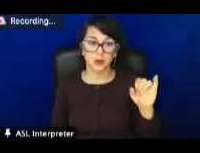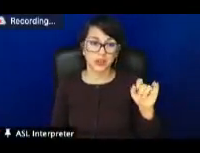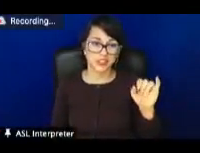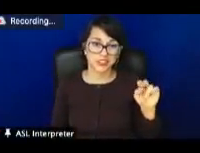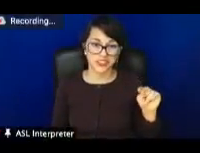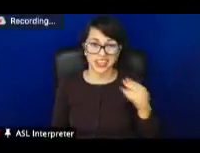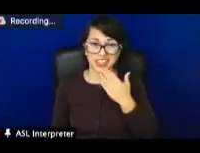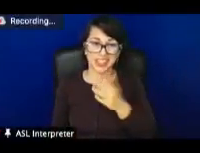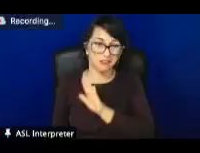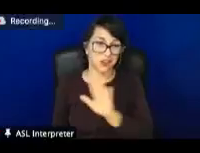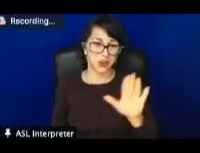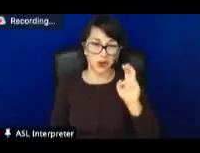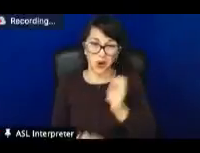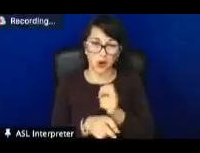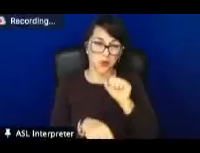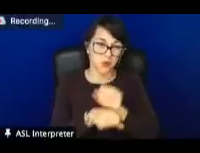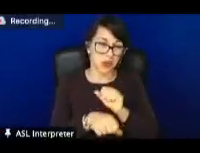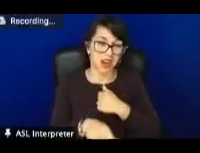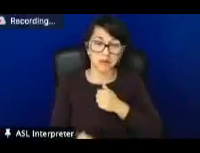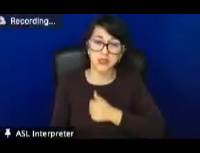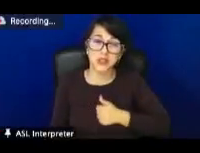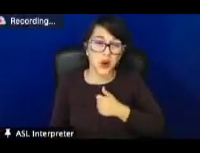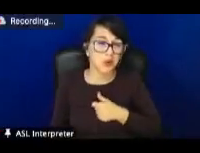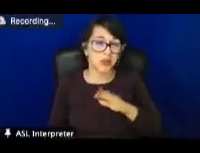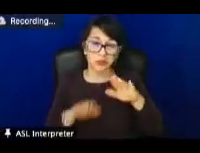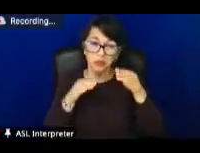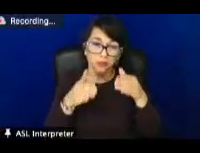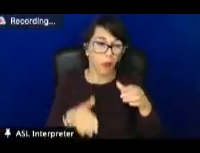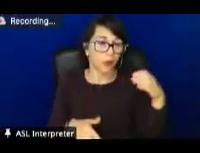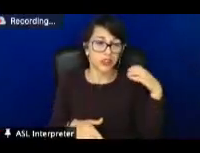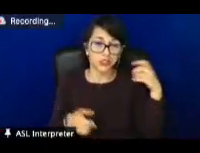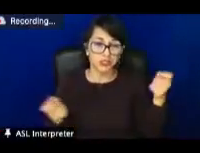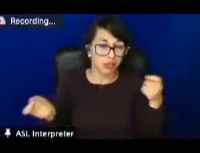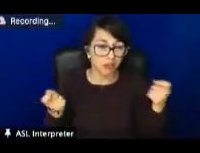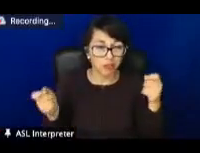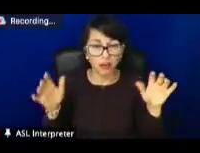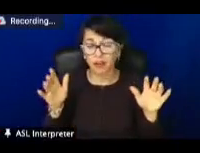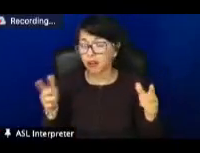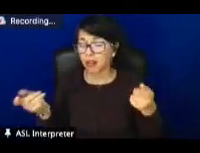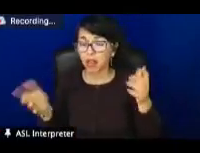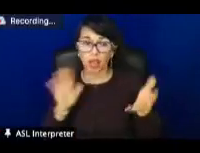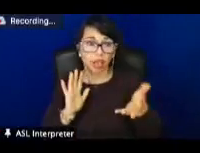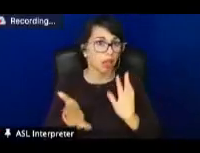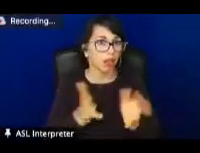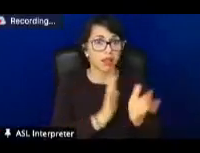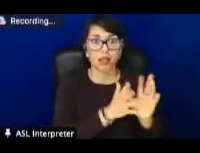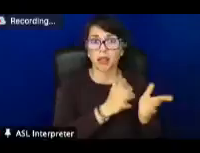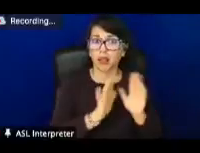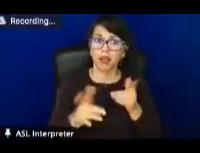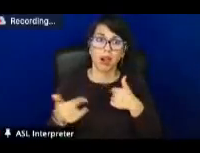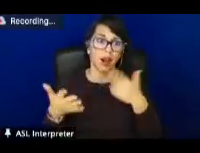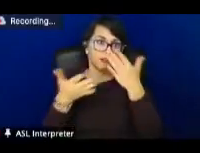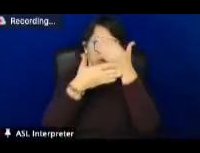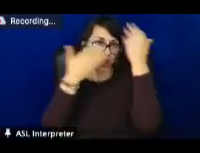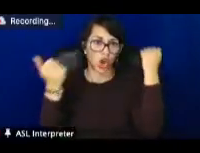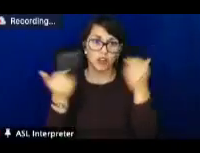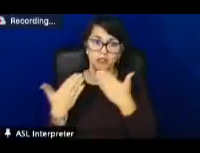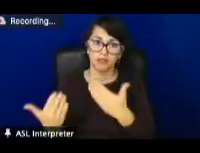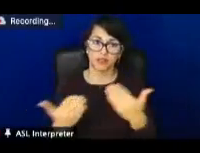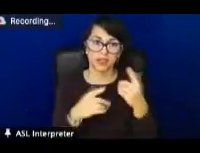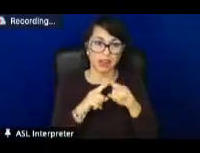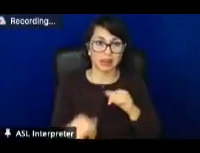sorry, I was so focused on being the chair that it blew out of my brain, and I apologize. But